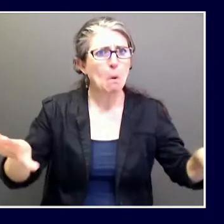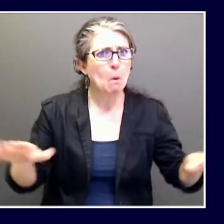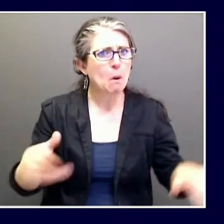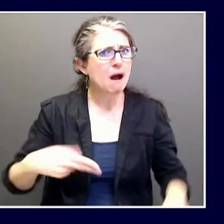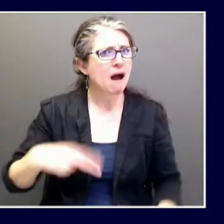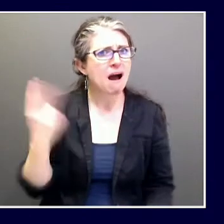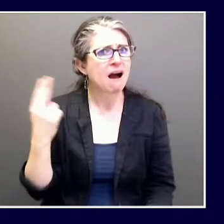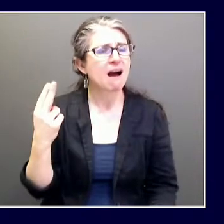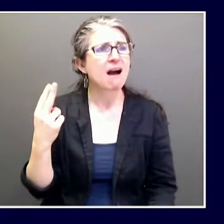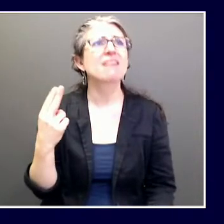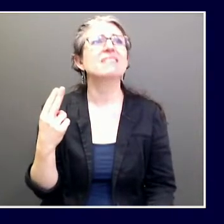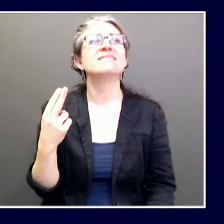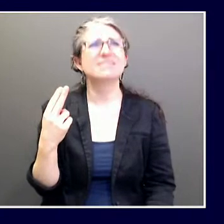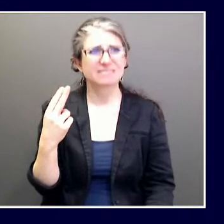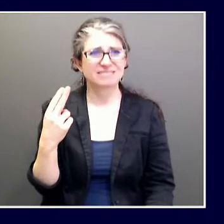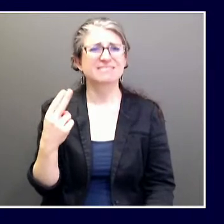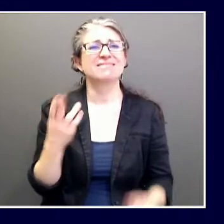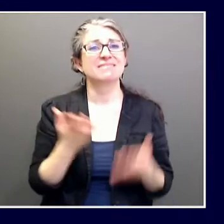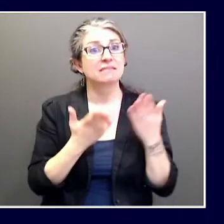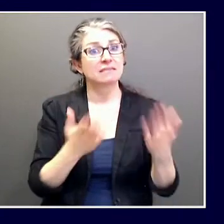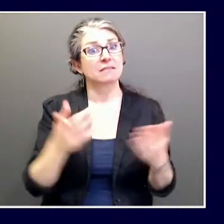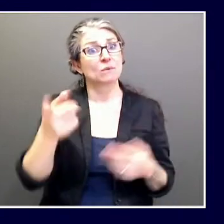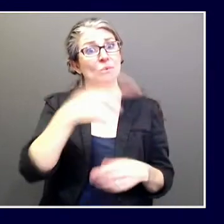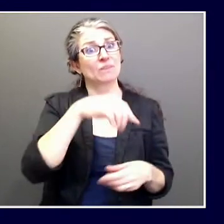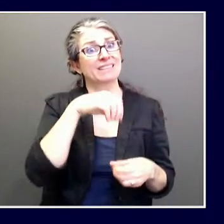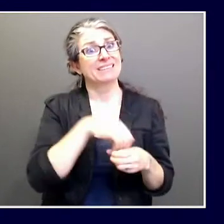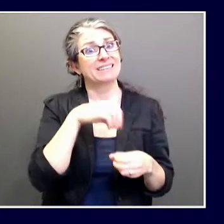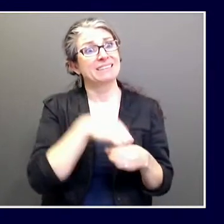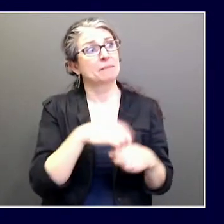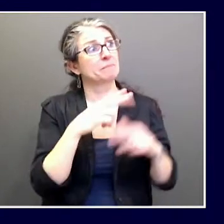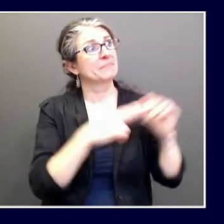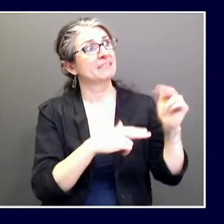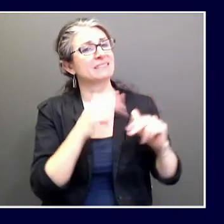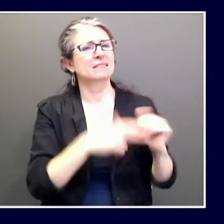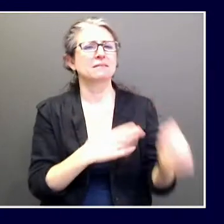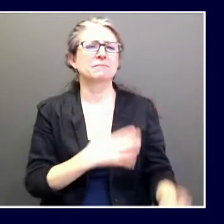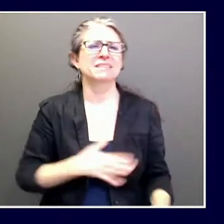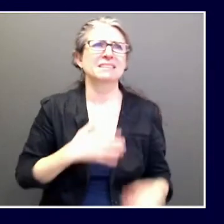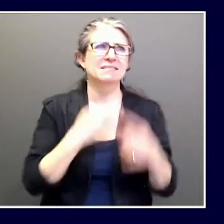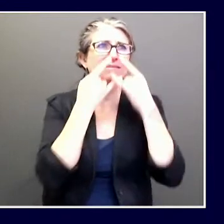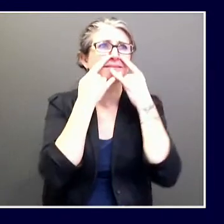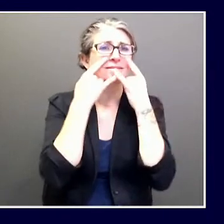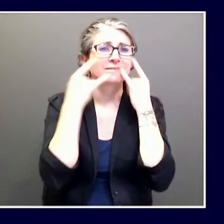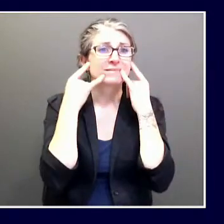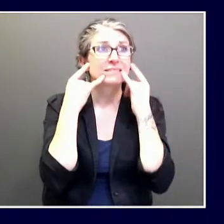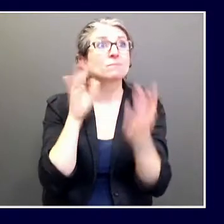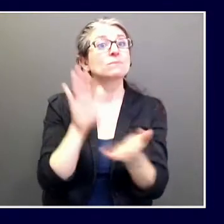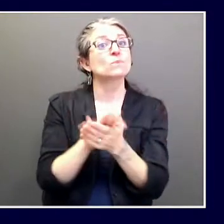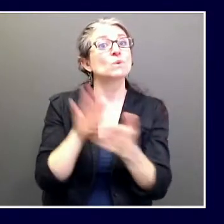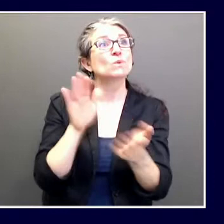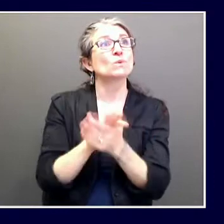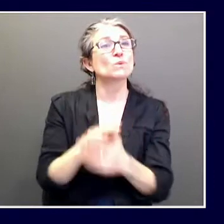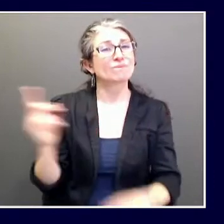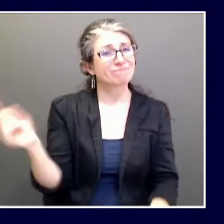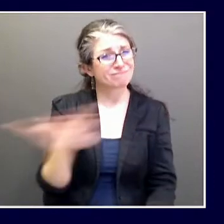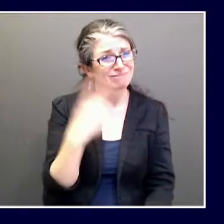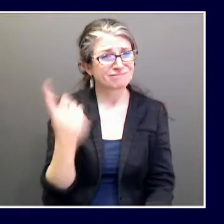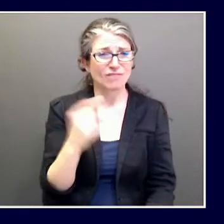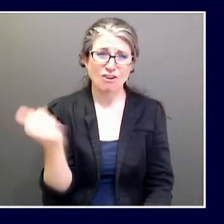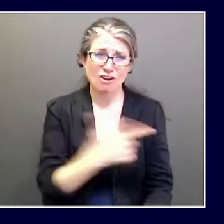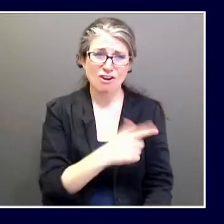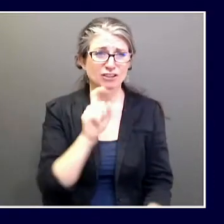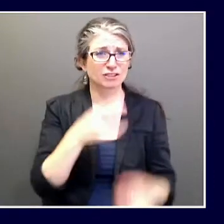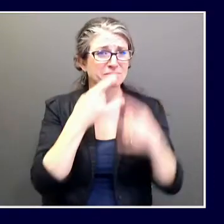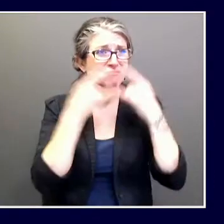settings. We similarly encourage all schools to adopt universal masking as a means of protecting people against